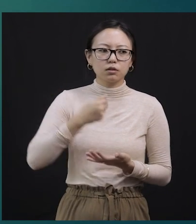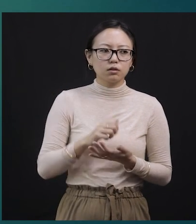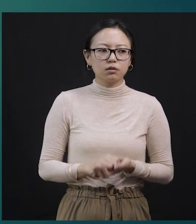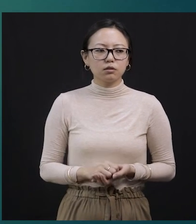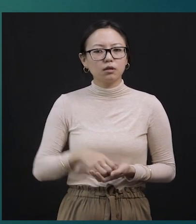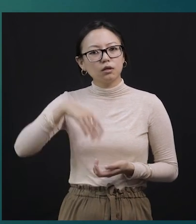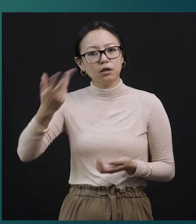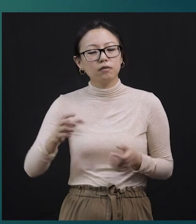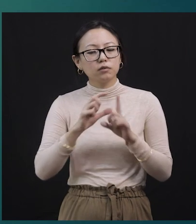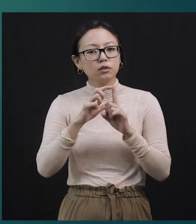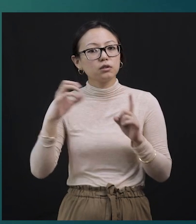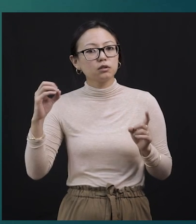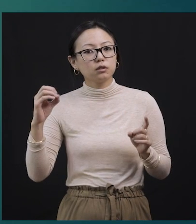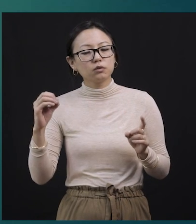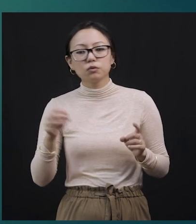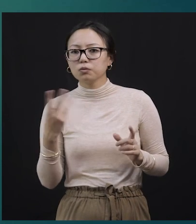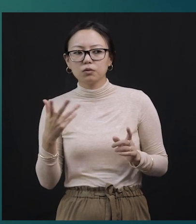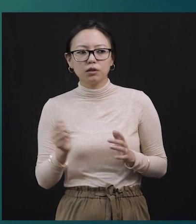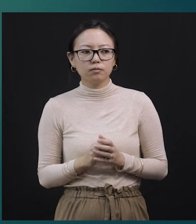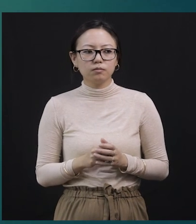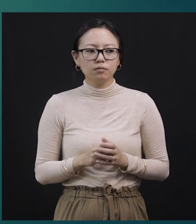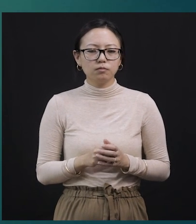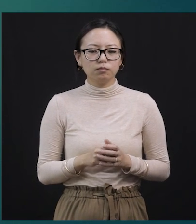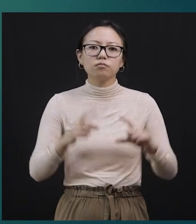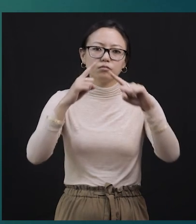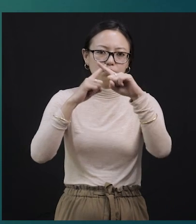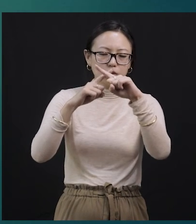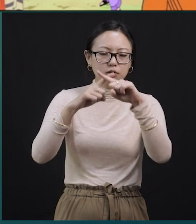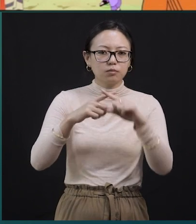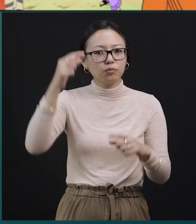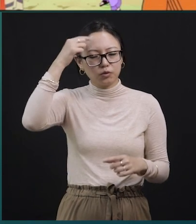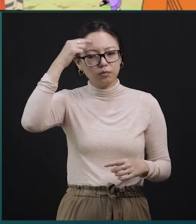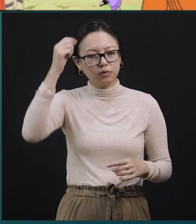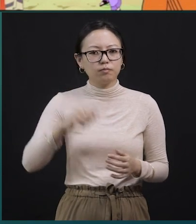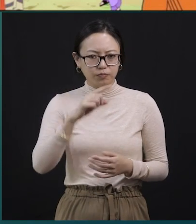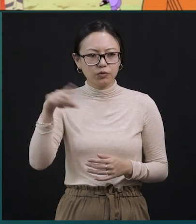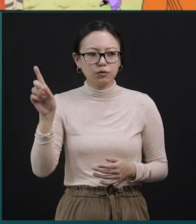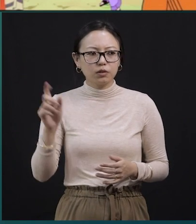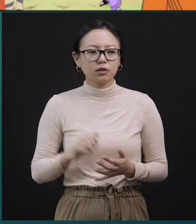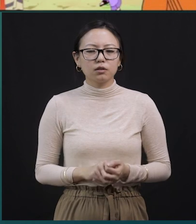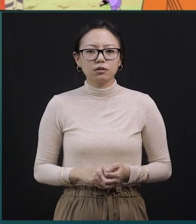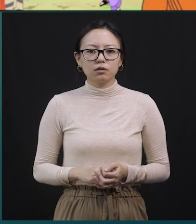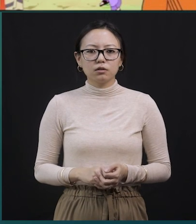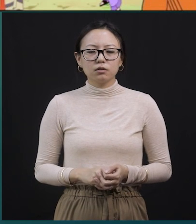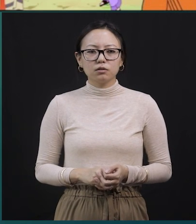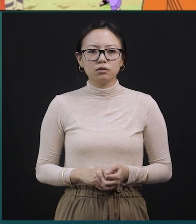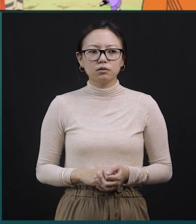very simple, right? You need to just keep on practicing at home, childrens.